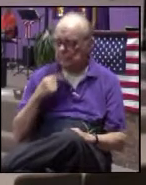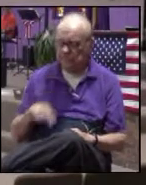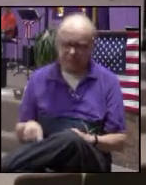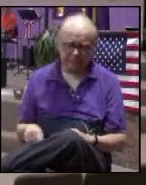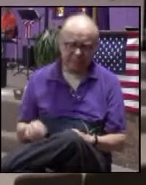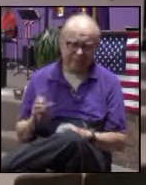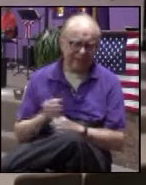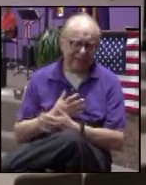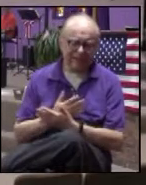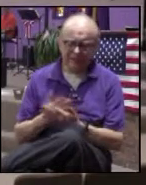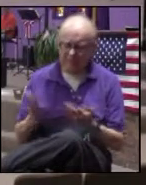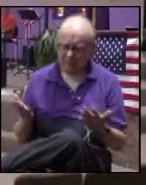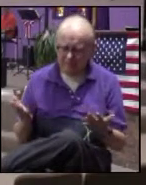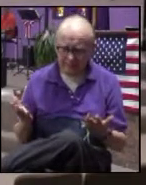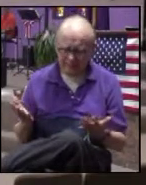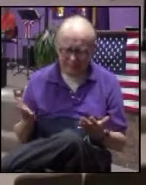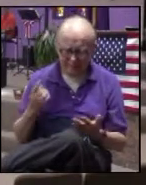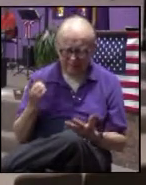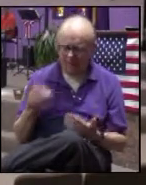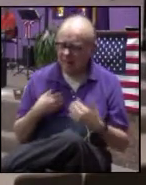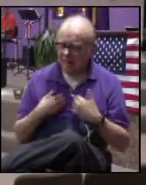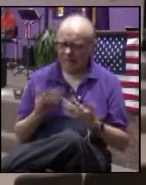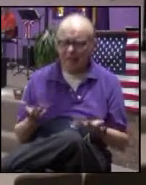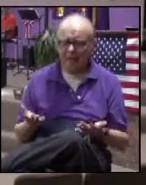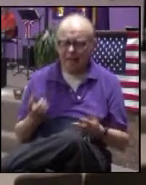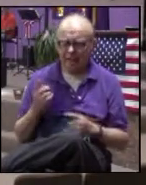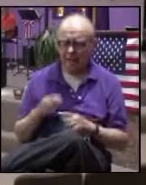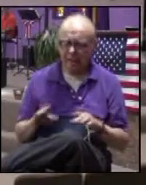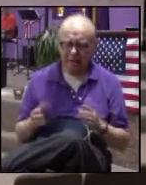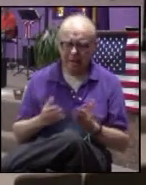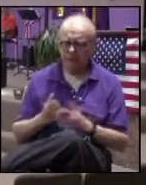get anywhere. And you're thinking, well, I can't